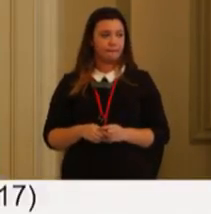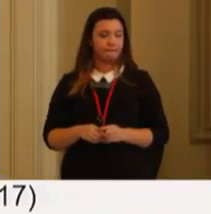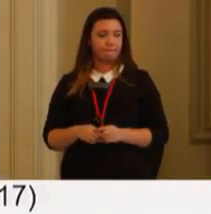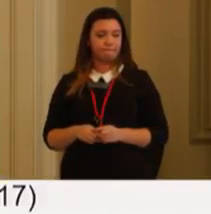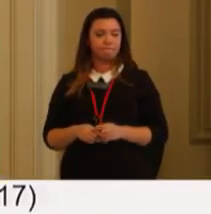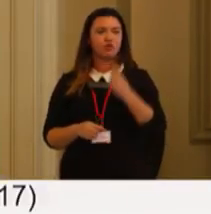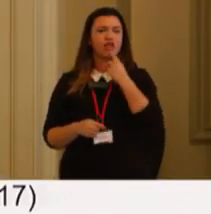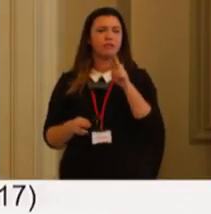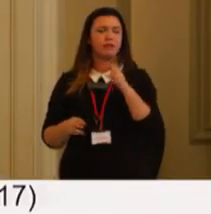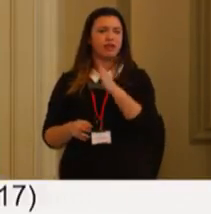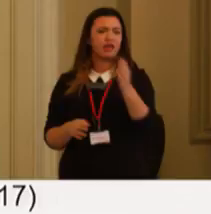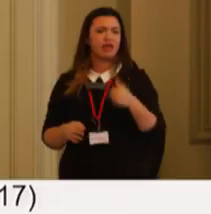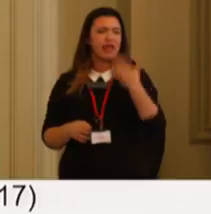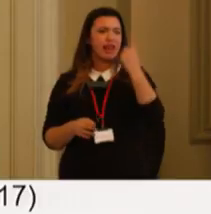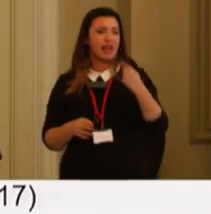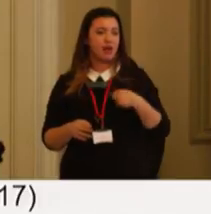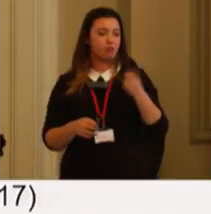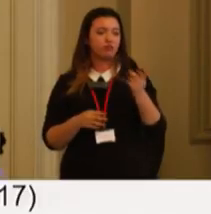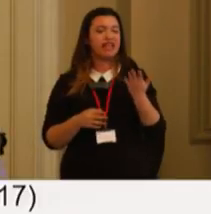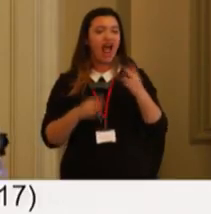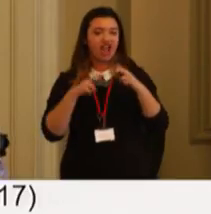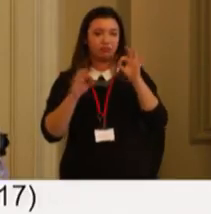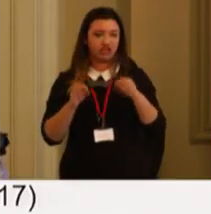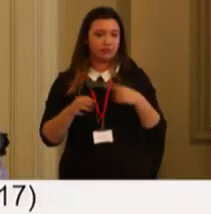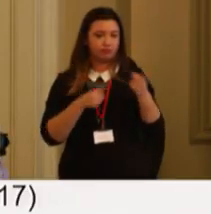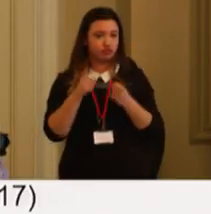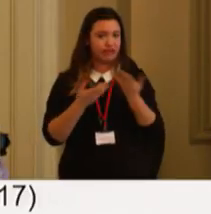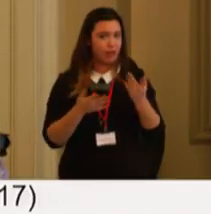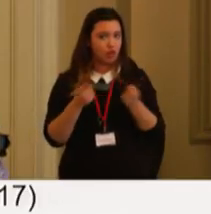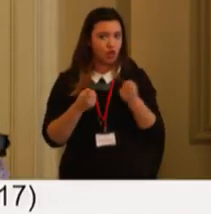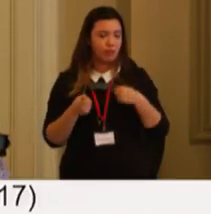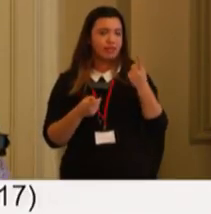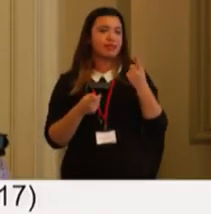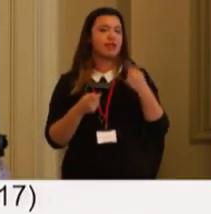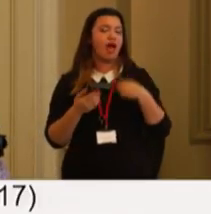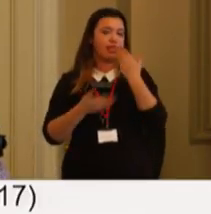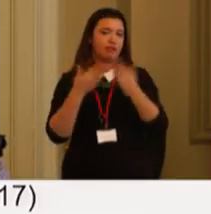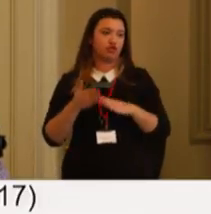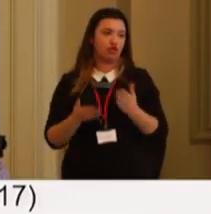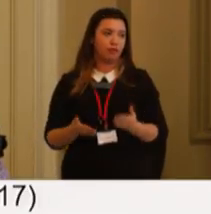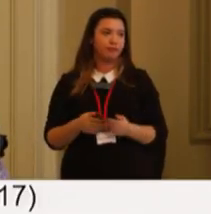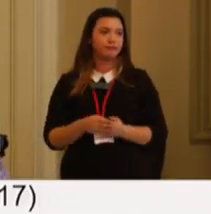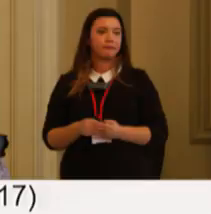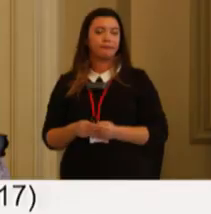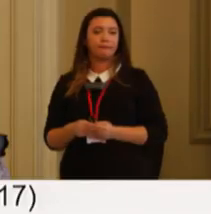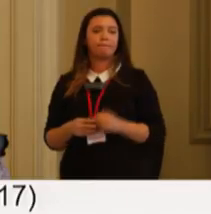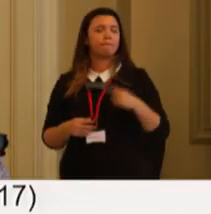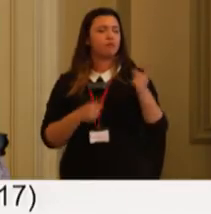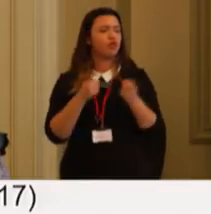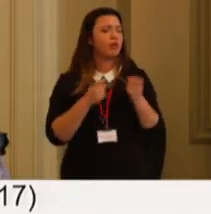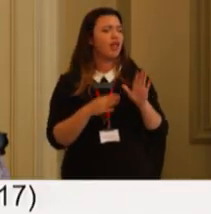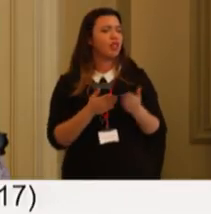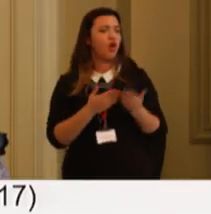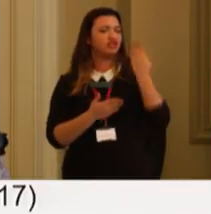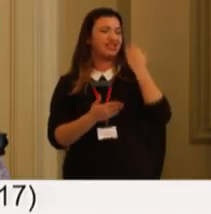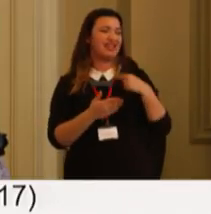youngsters. Once again, these are some of the primary findings that I'd like to take you through this afternoon.